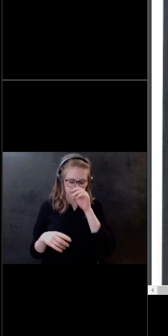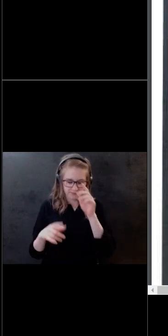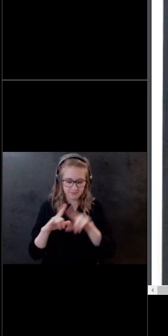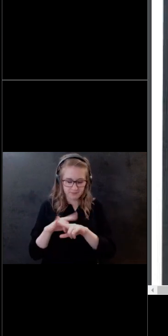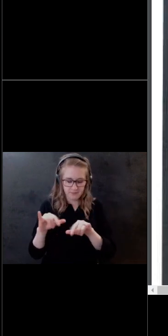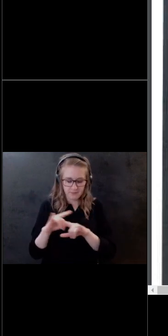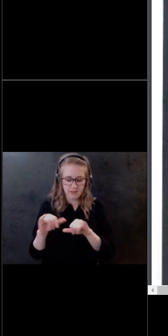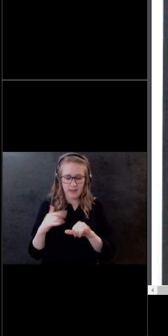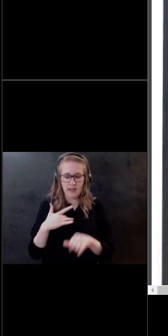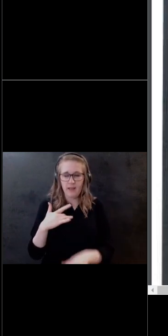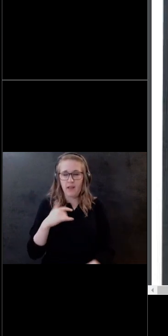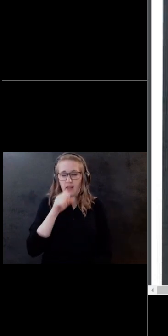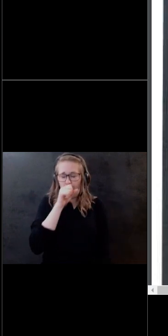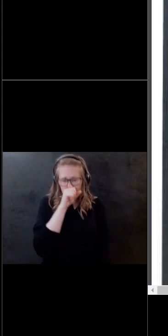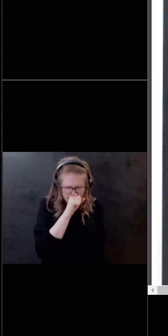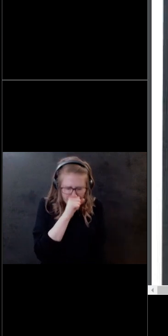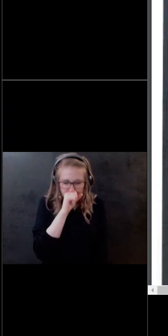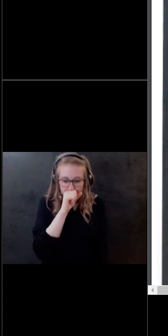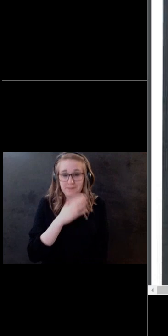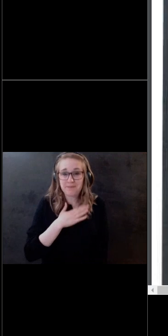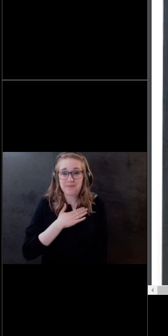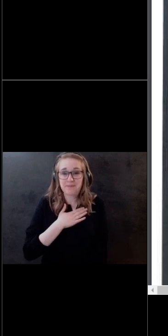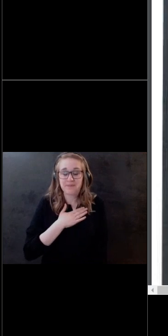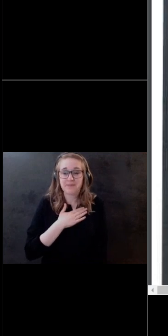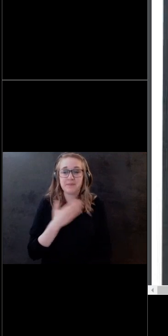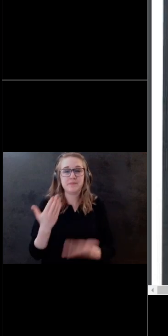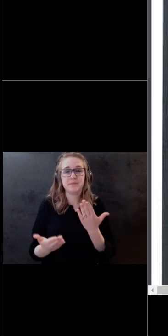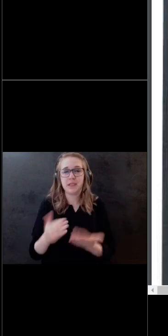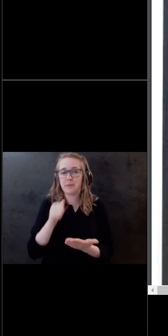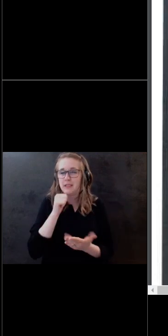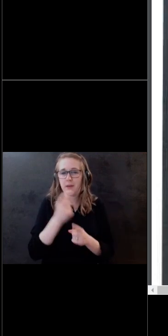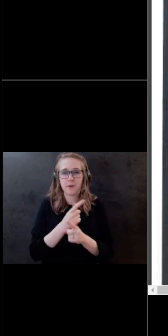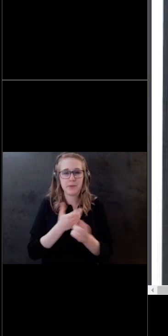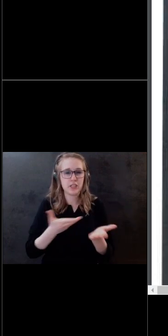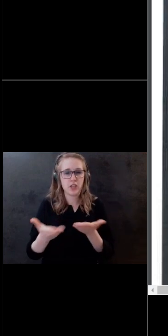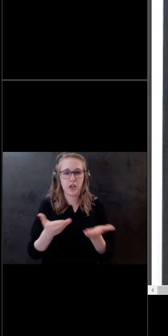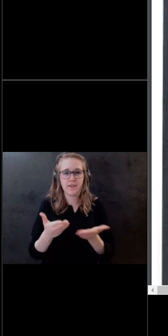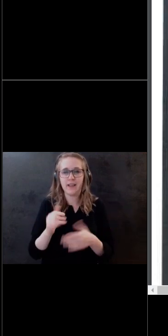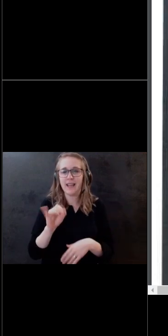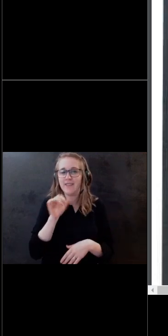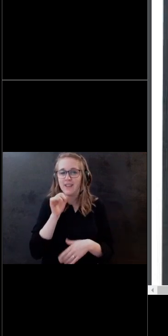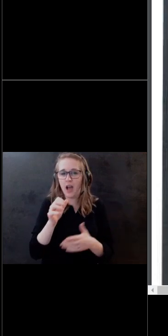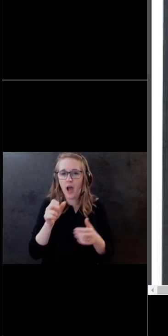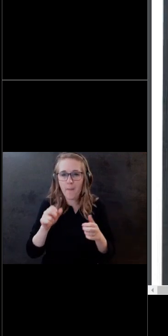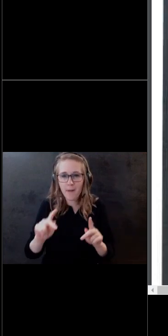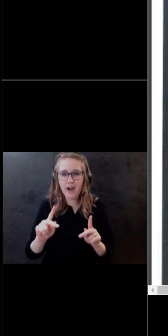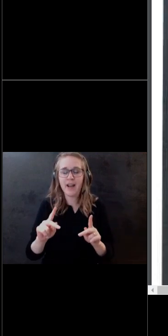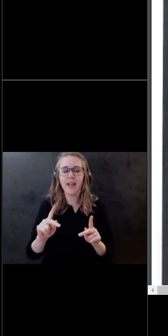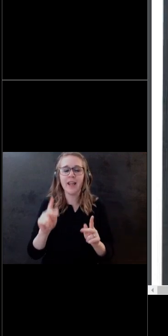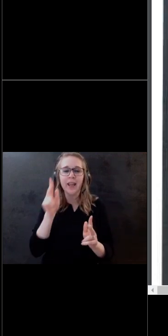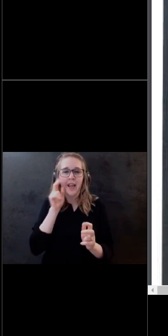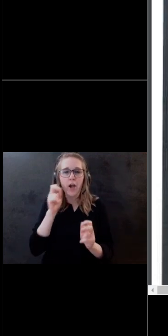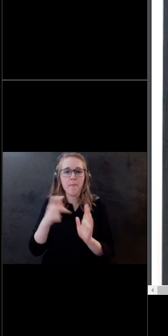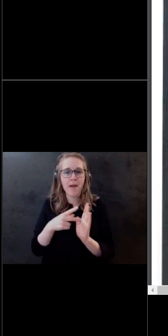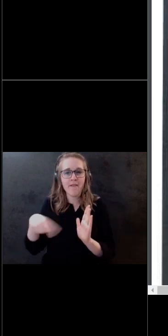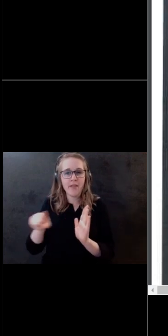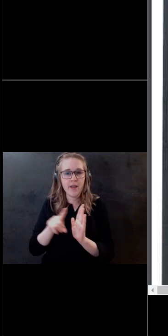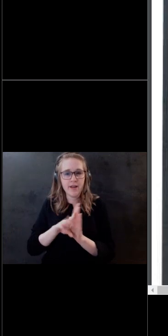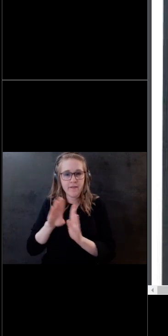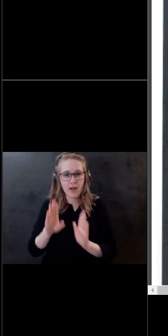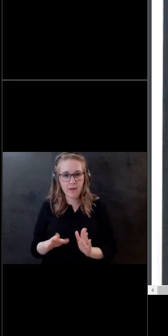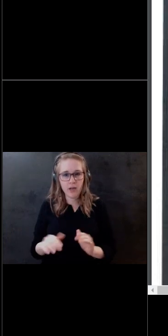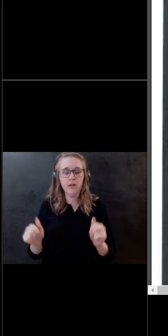I feel like we could be doing a disservice if we don't take the opportunity to at least hear back from the developer